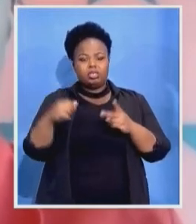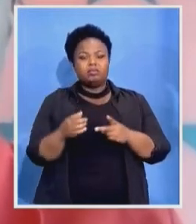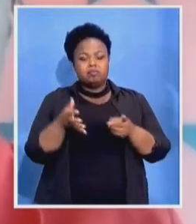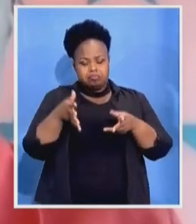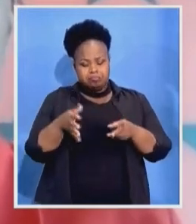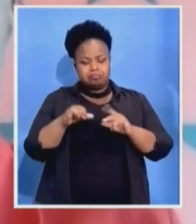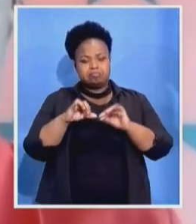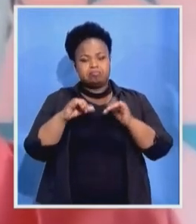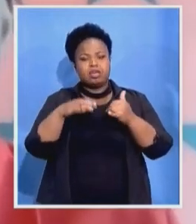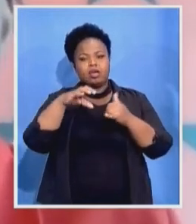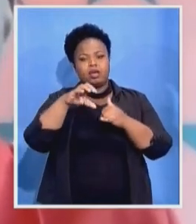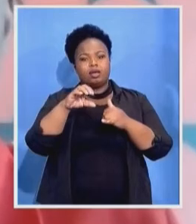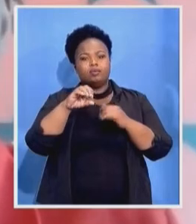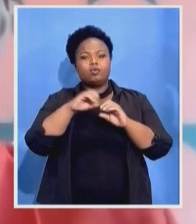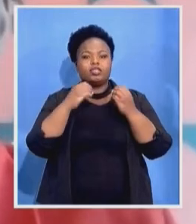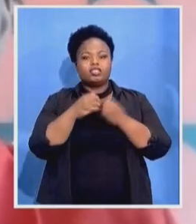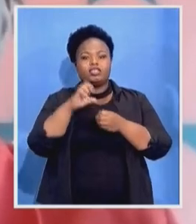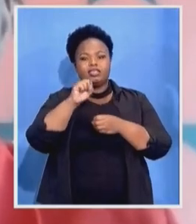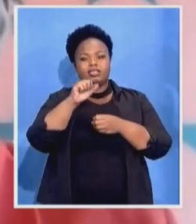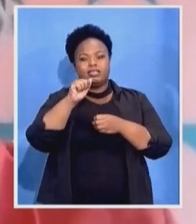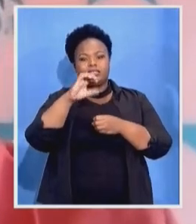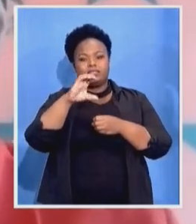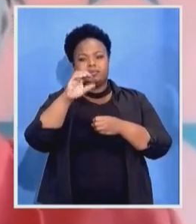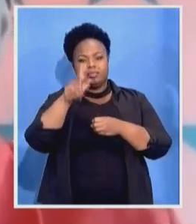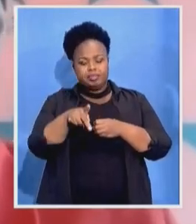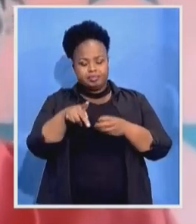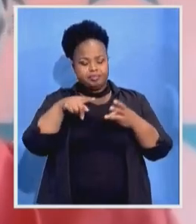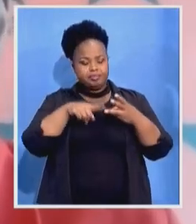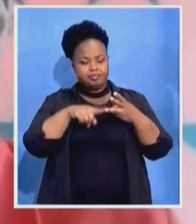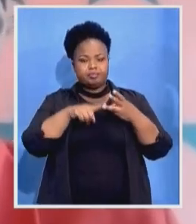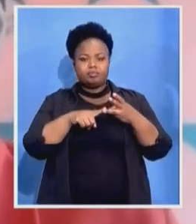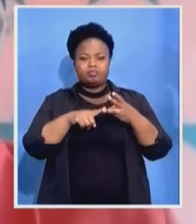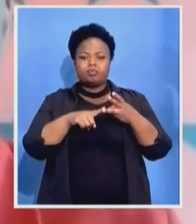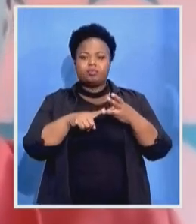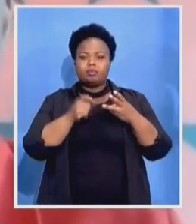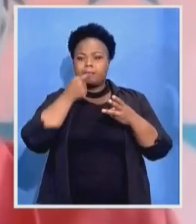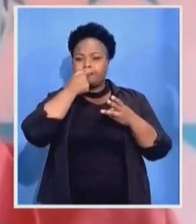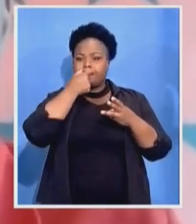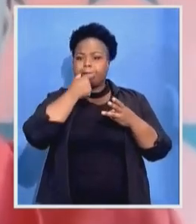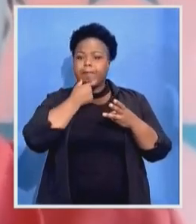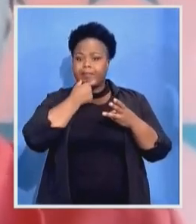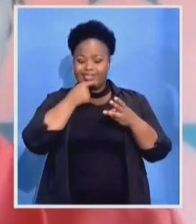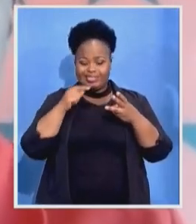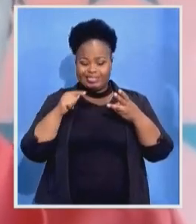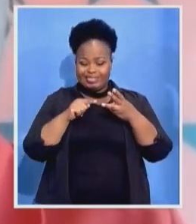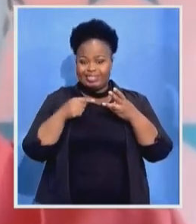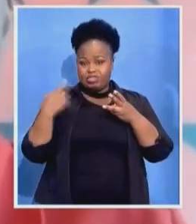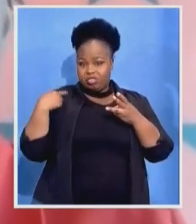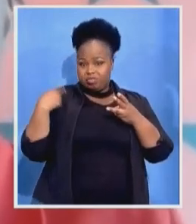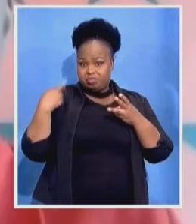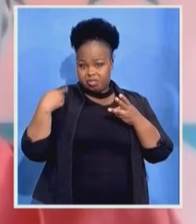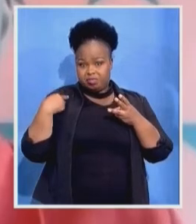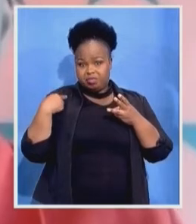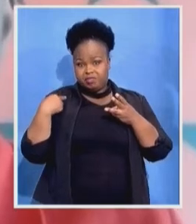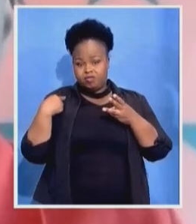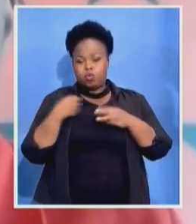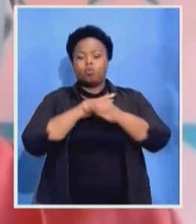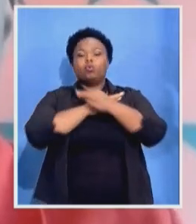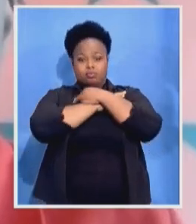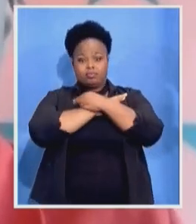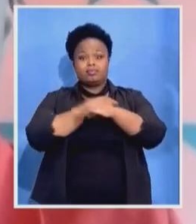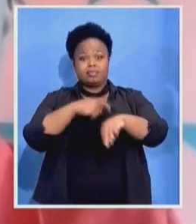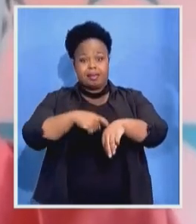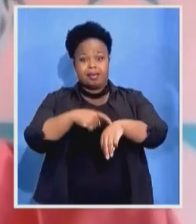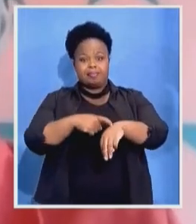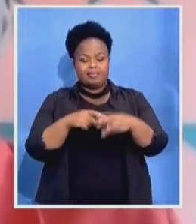Comrade Tulas Nglesi, who we should hold accountable for our rest period, is the deputy national chair